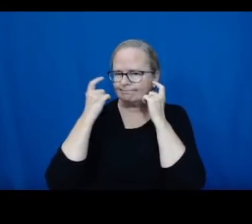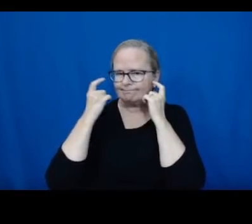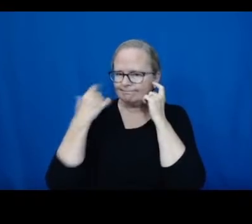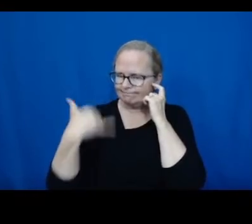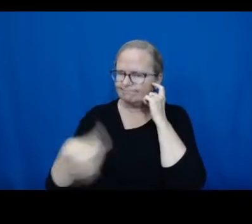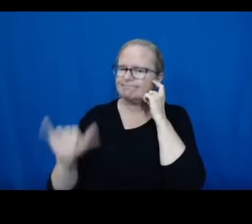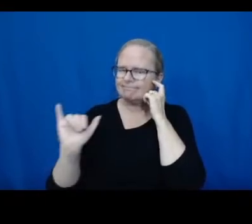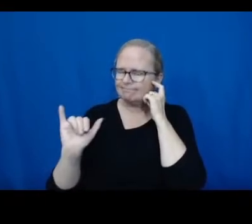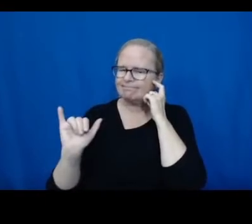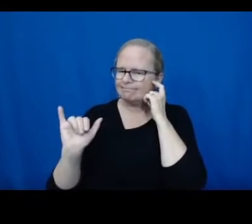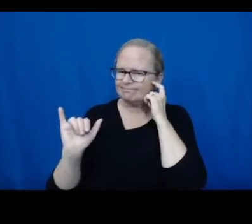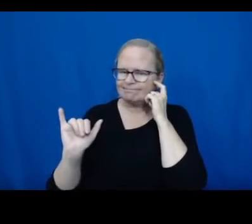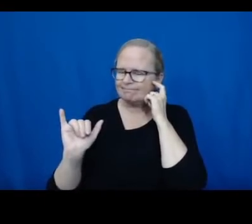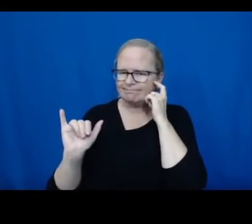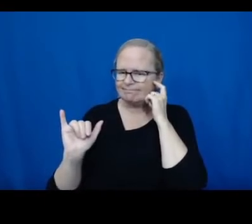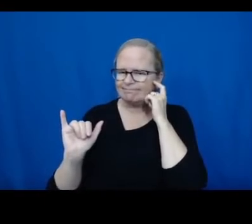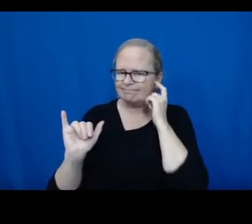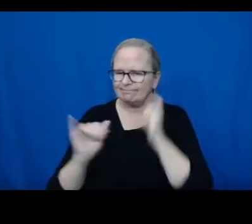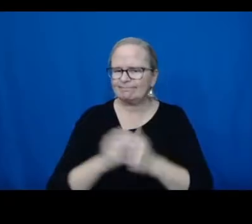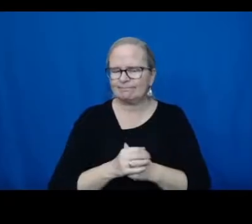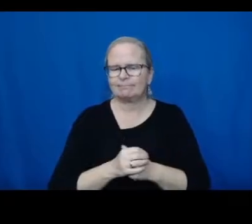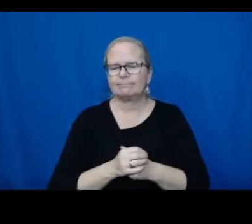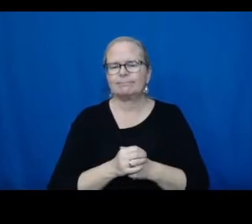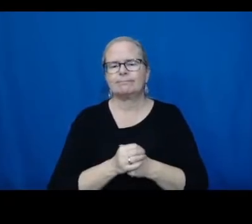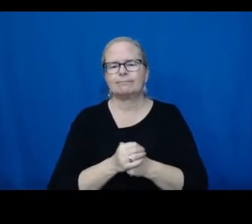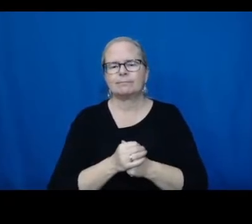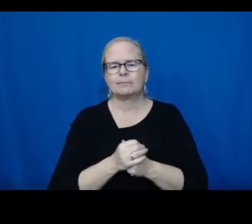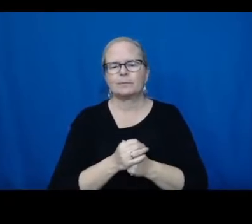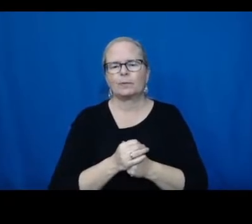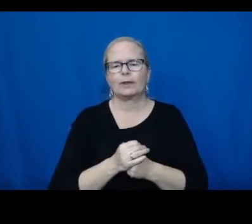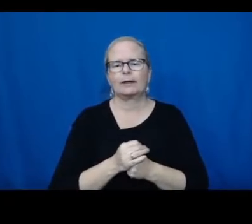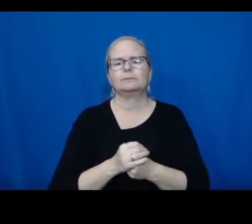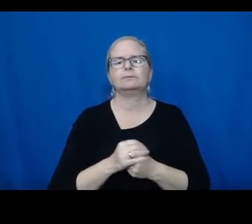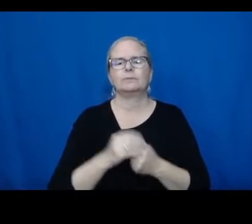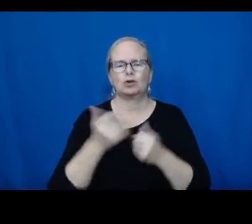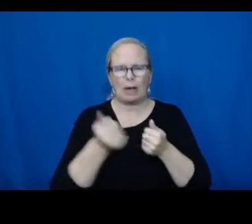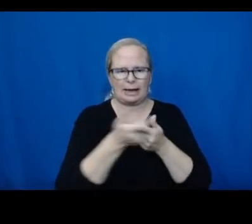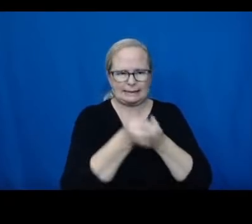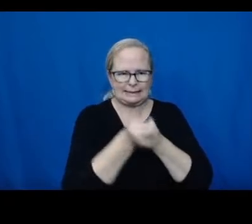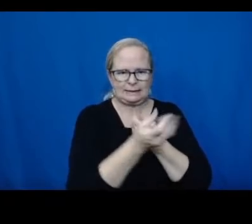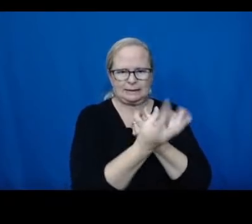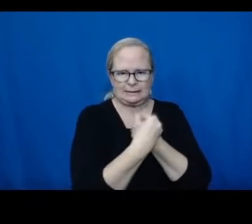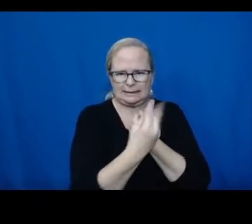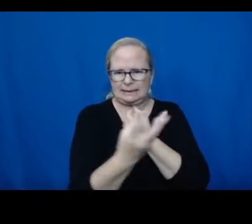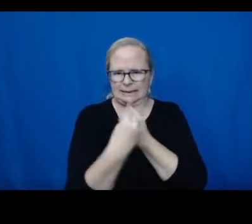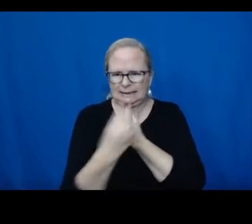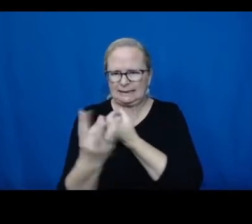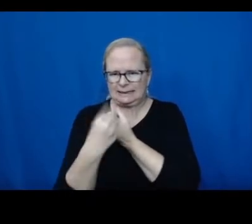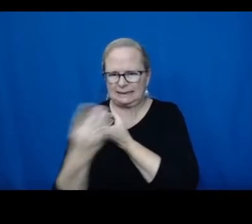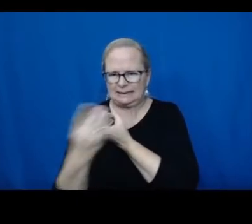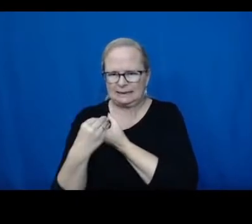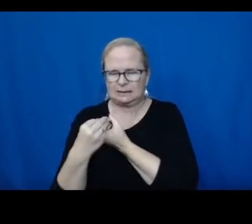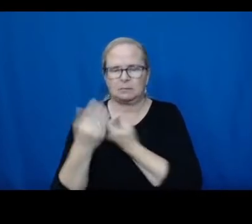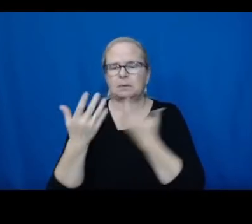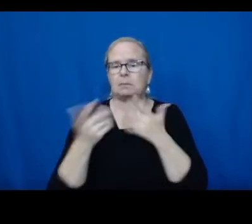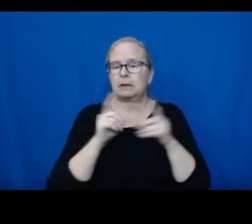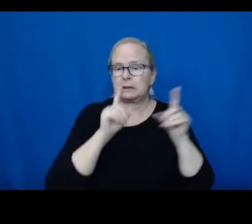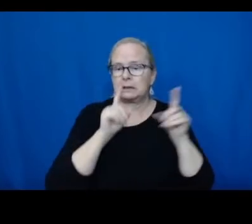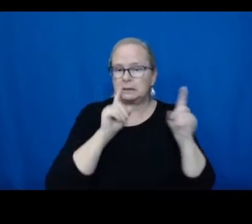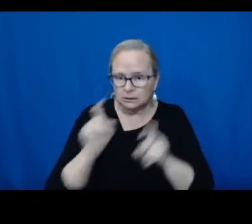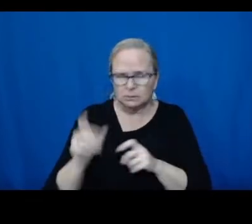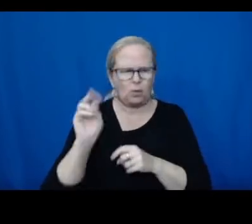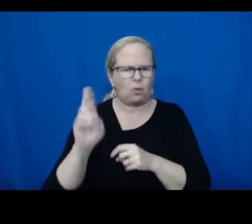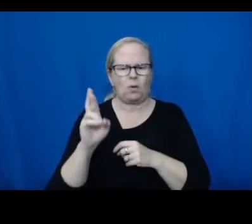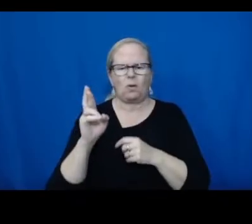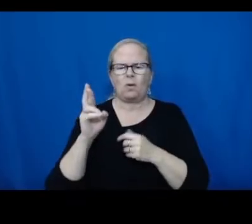testing. I think it could have been around almost anything, to help make test kits, to help deliver tests to people, to help get testing